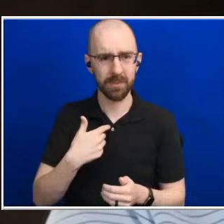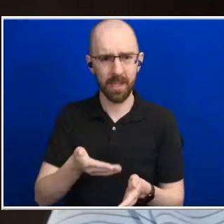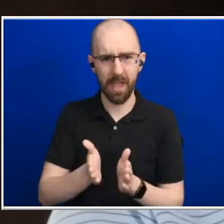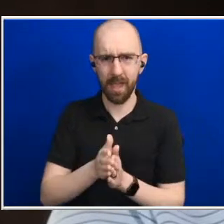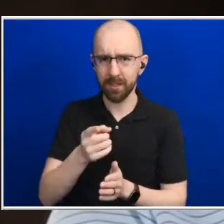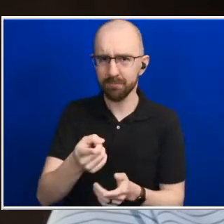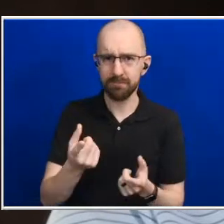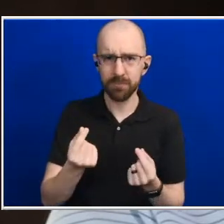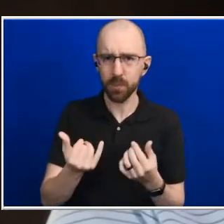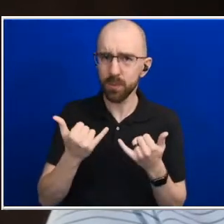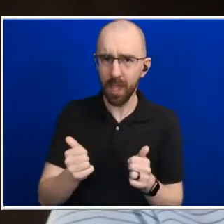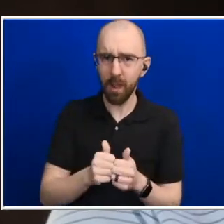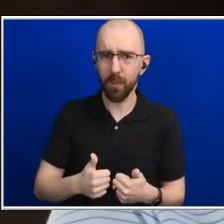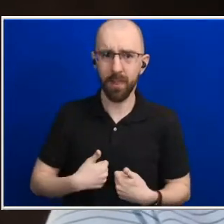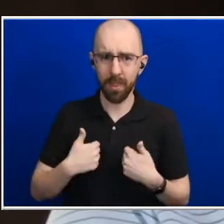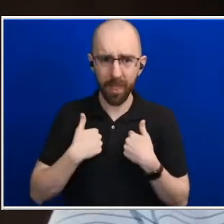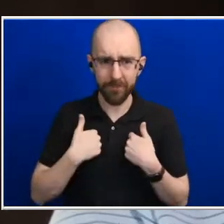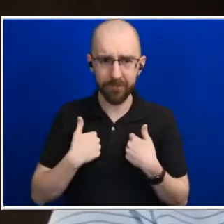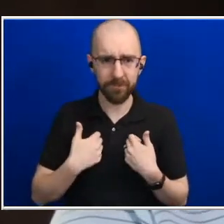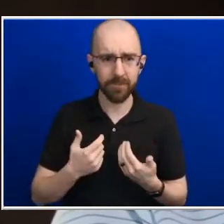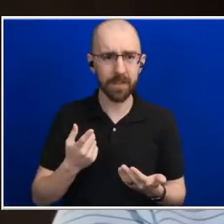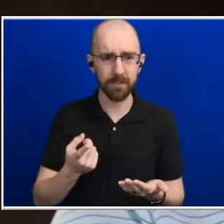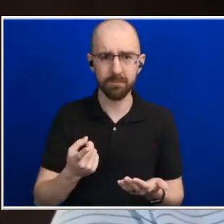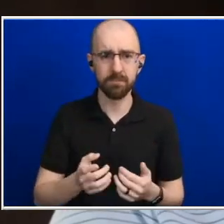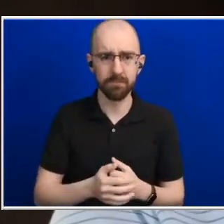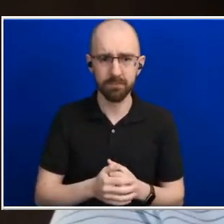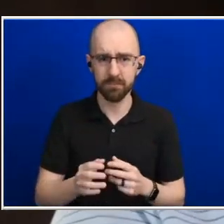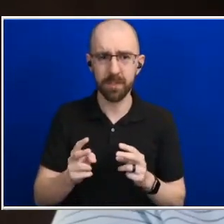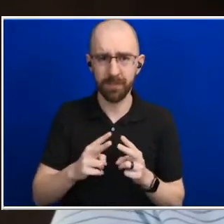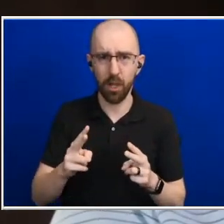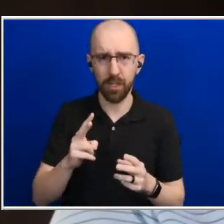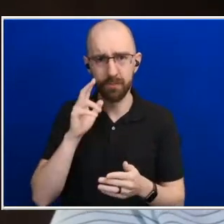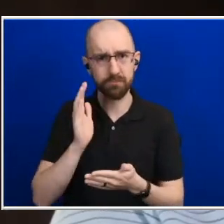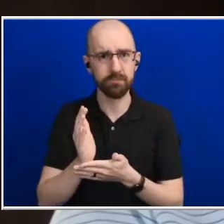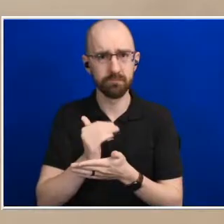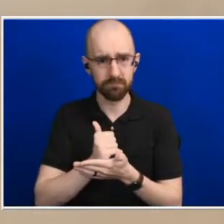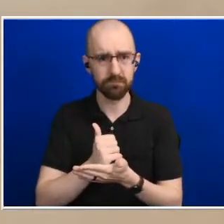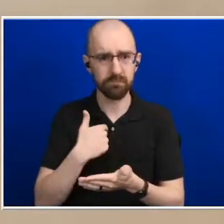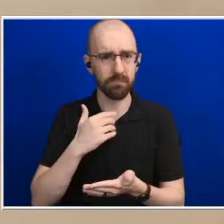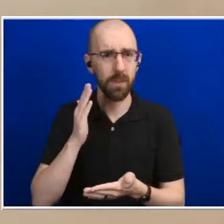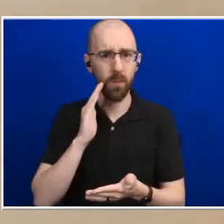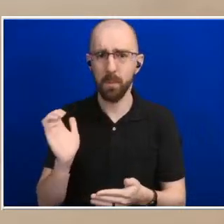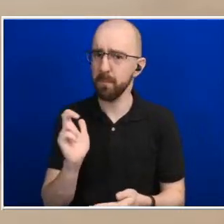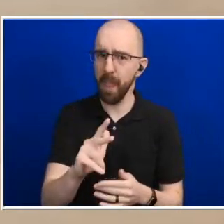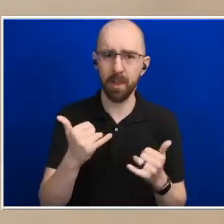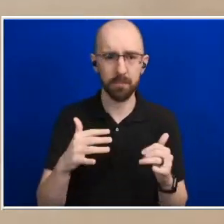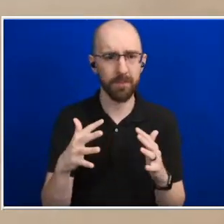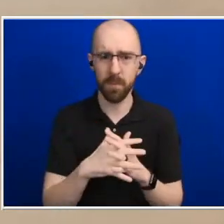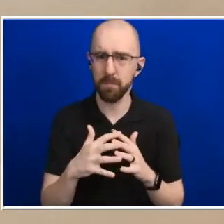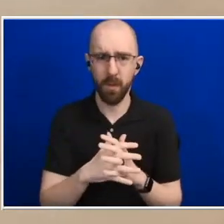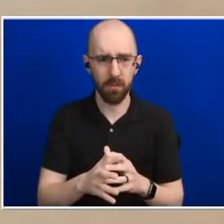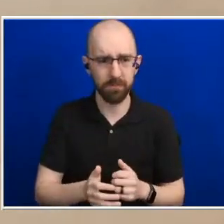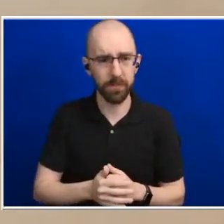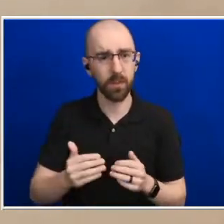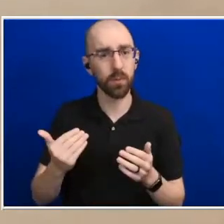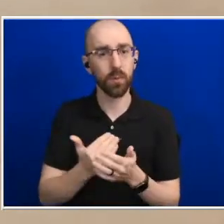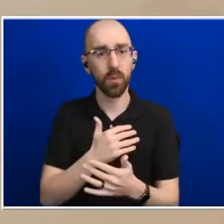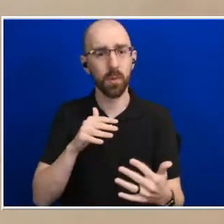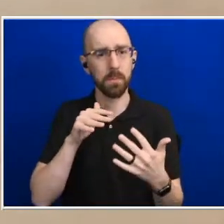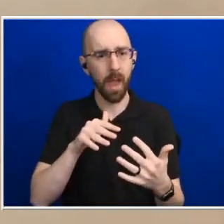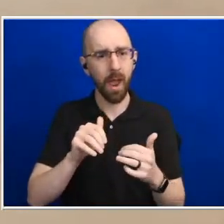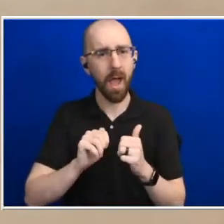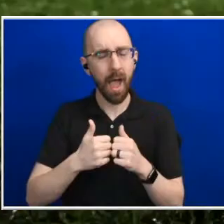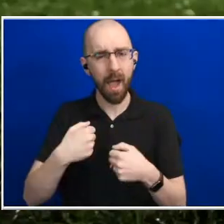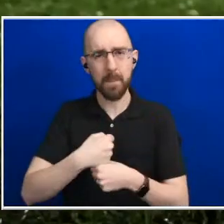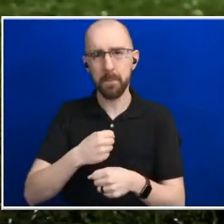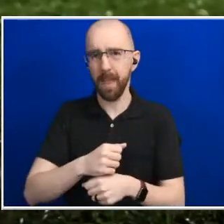life? And he was very adamant of, I'm gonna go back and play football. The new battle, how to make that possible.